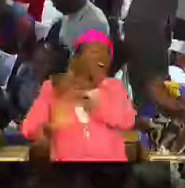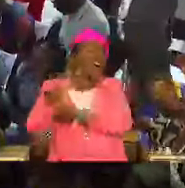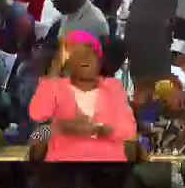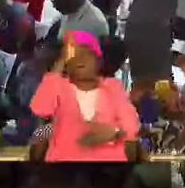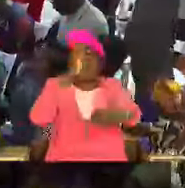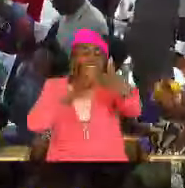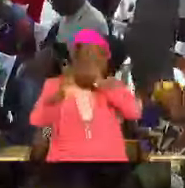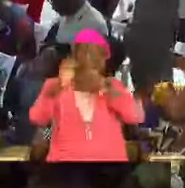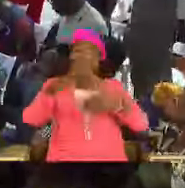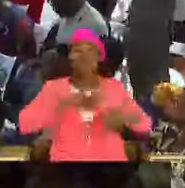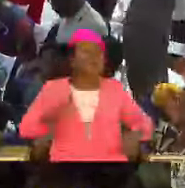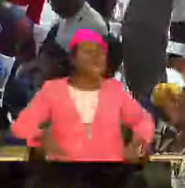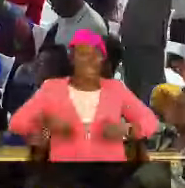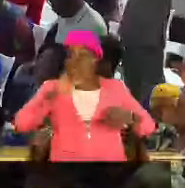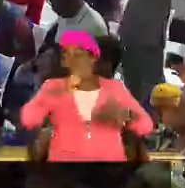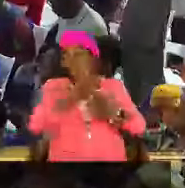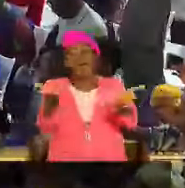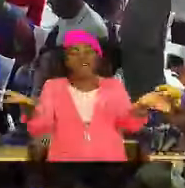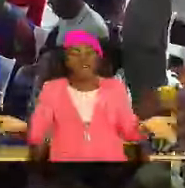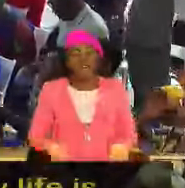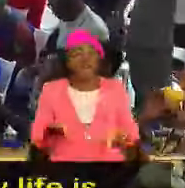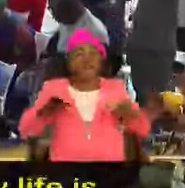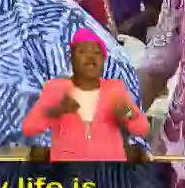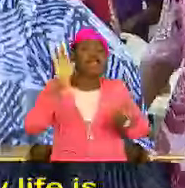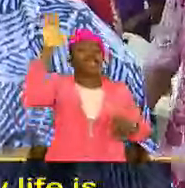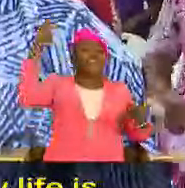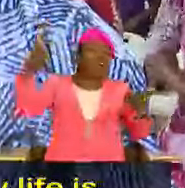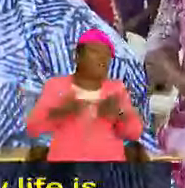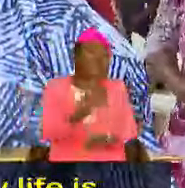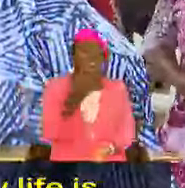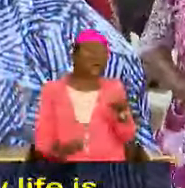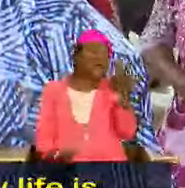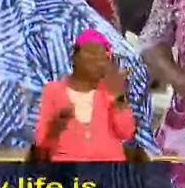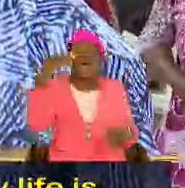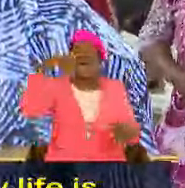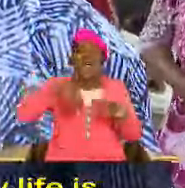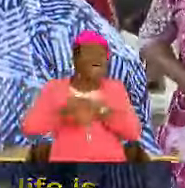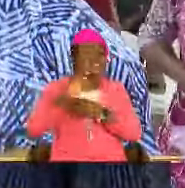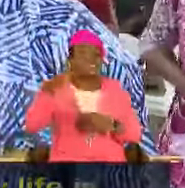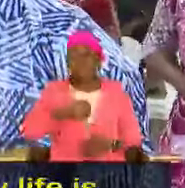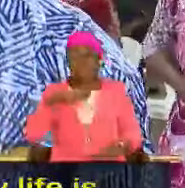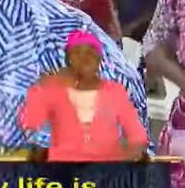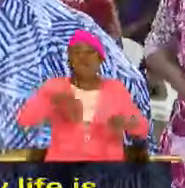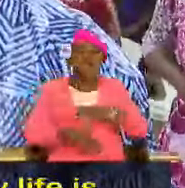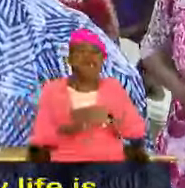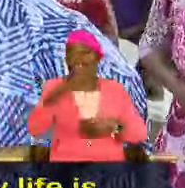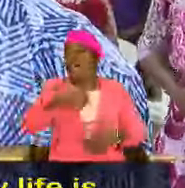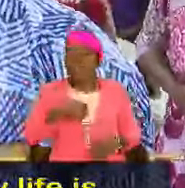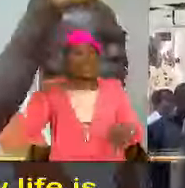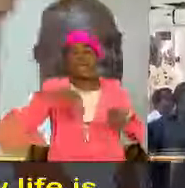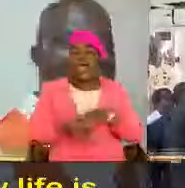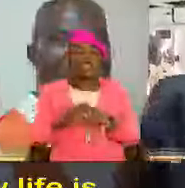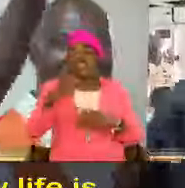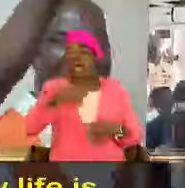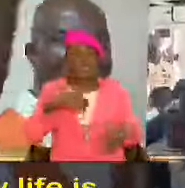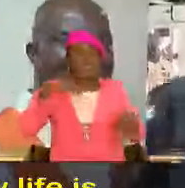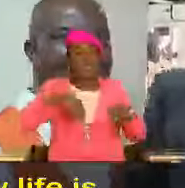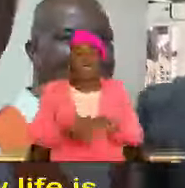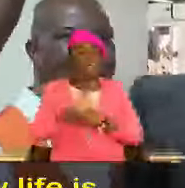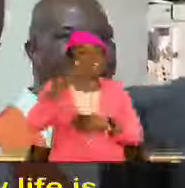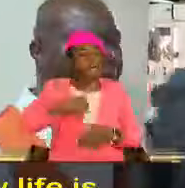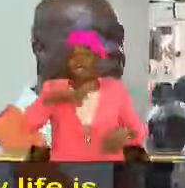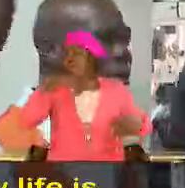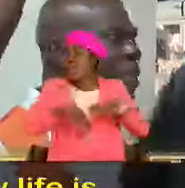is available let your Fresh Fire enter me in the name of Jesus enter